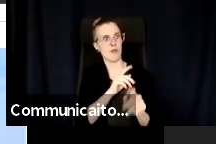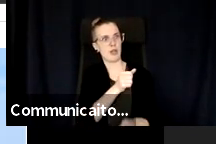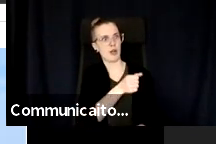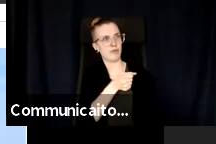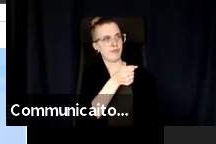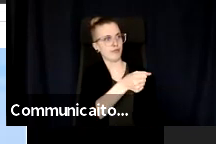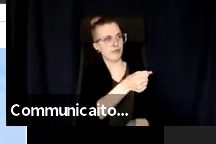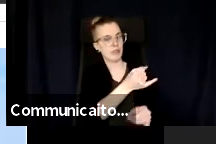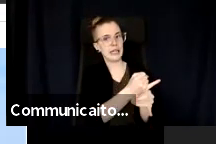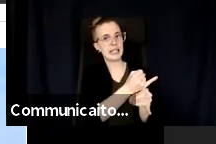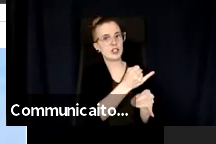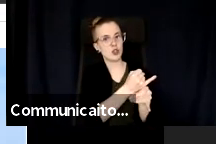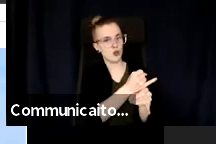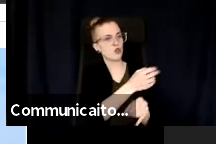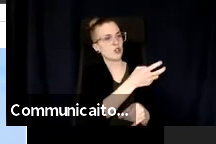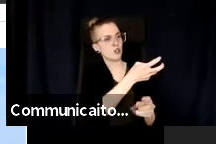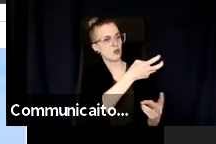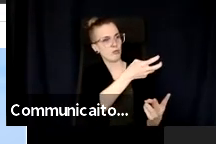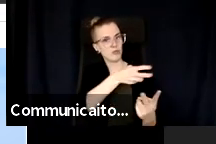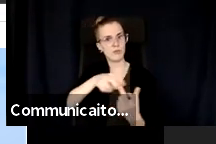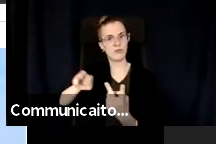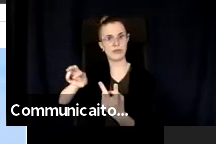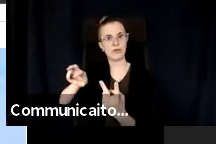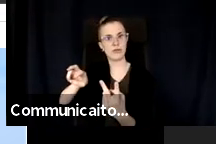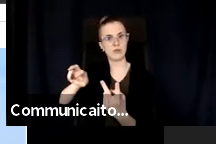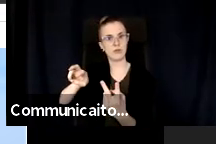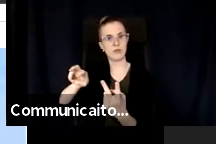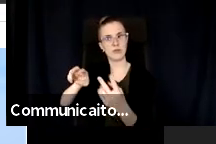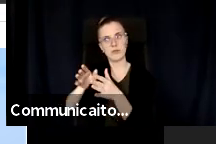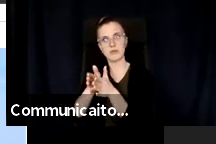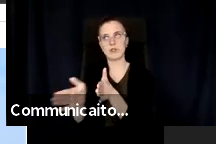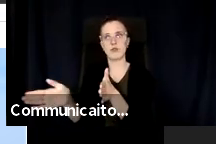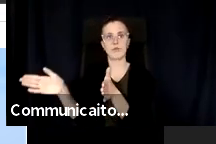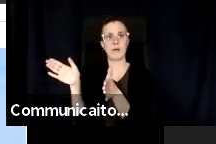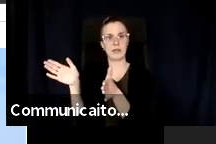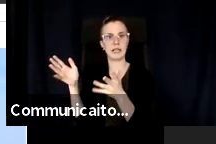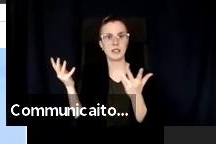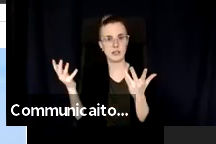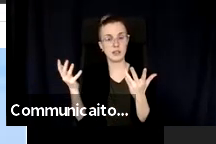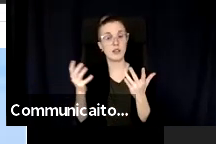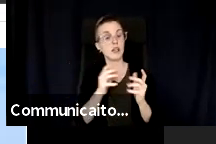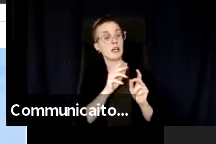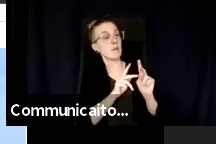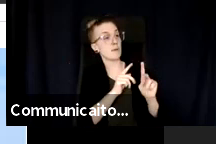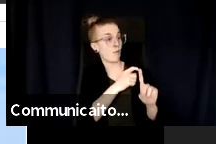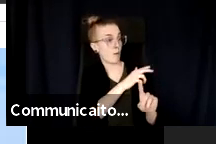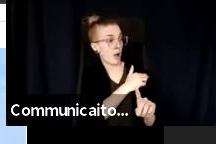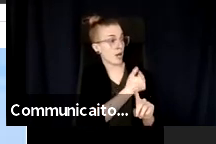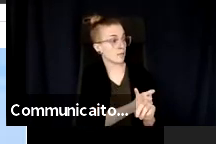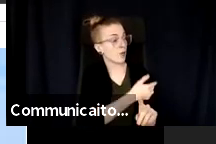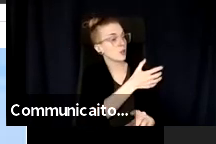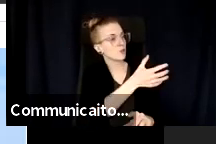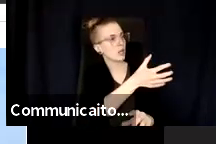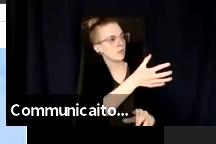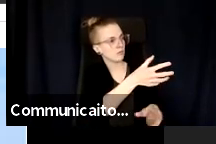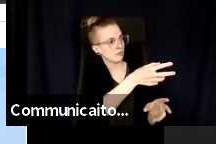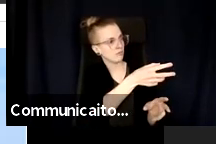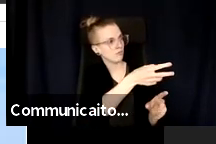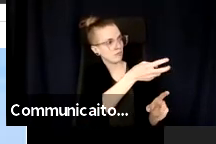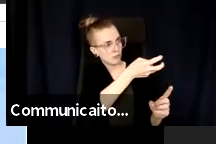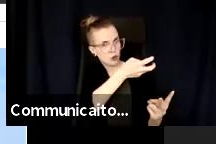going to be one of our initiatives as far as diverting individuals from hospitals out into the community.